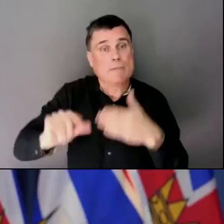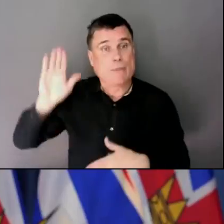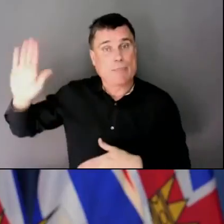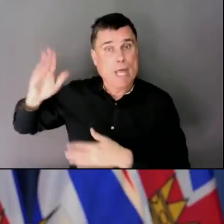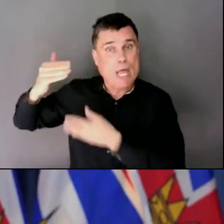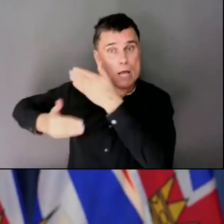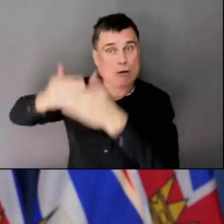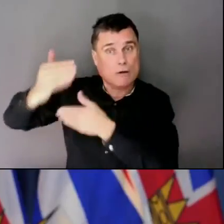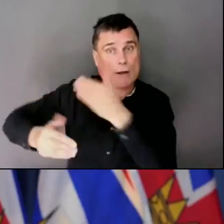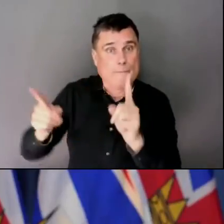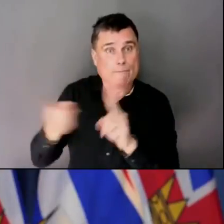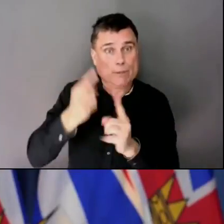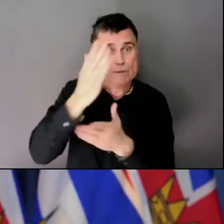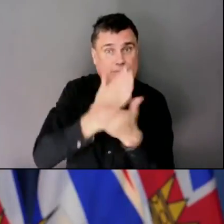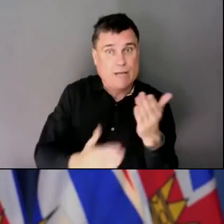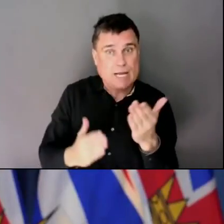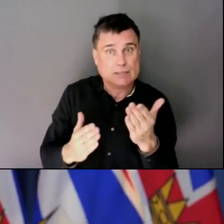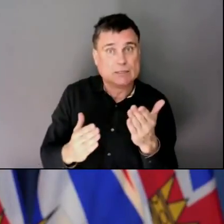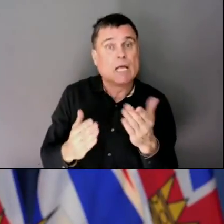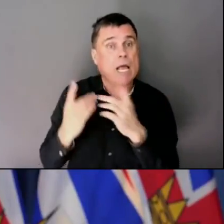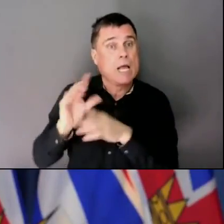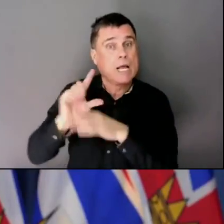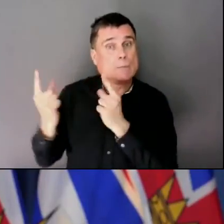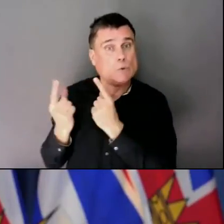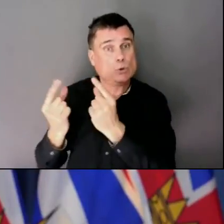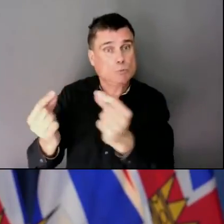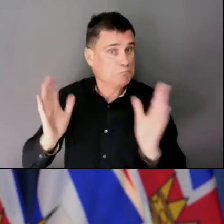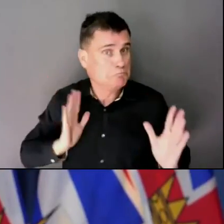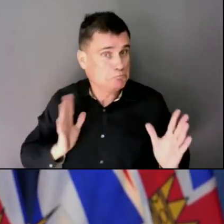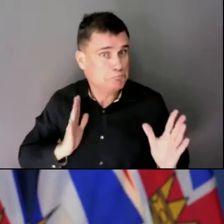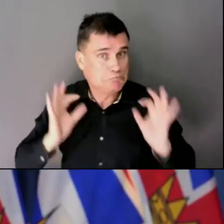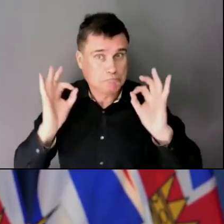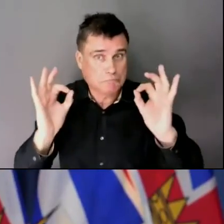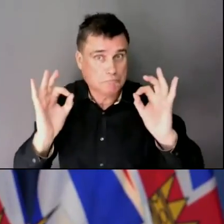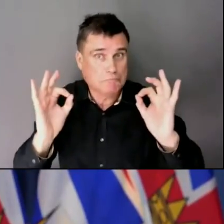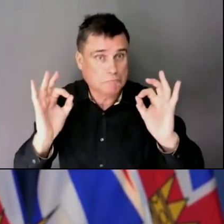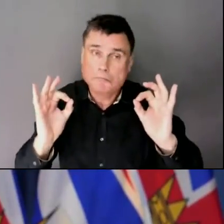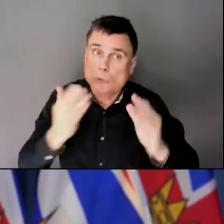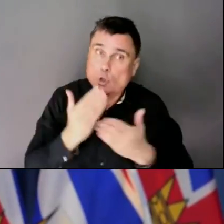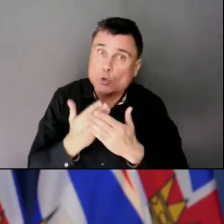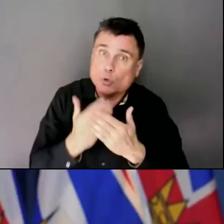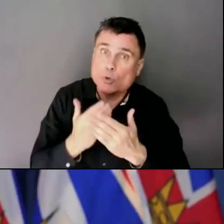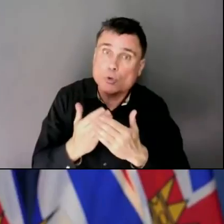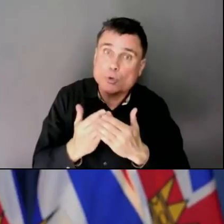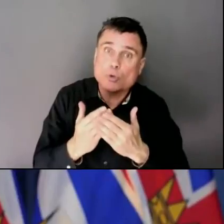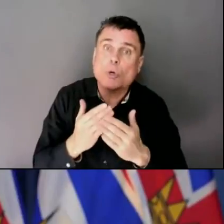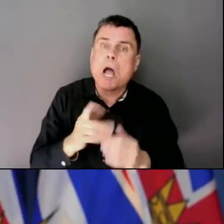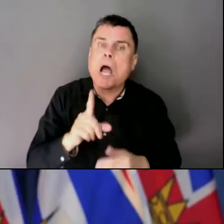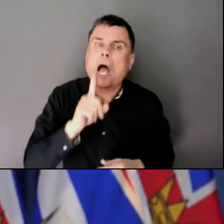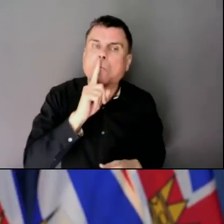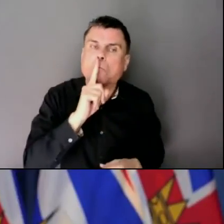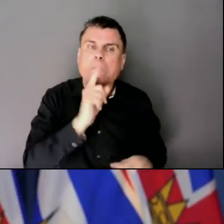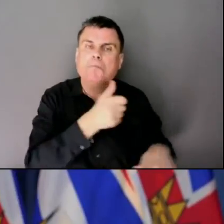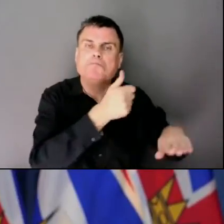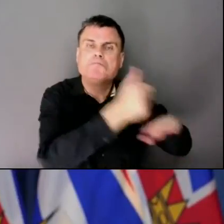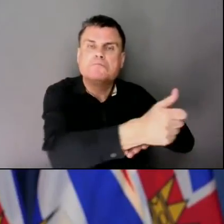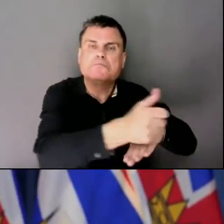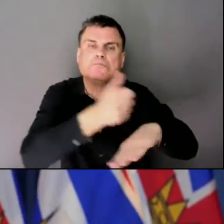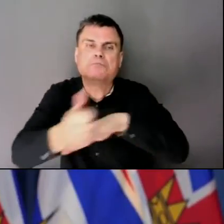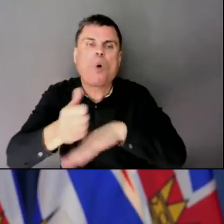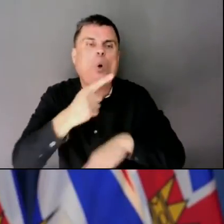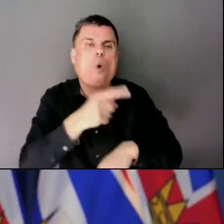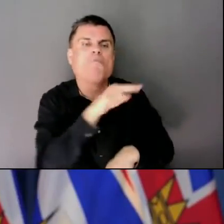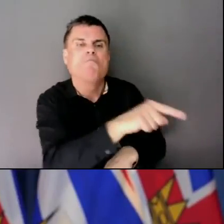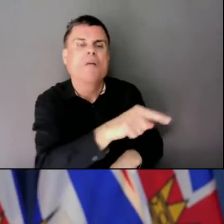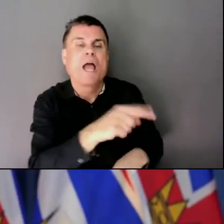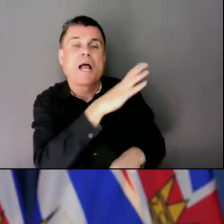homes or how for-profit care homes or non-profit care homes do or anything like that. It's a review of how we can deliver better services to the care home